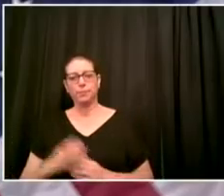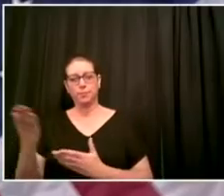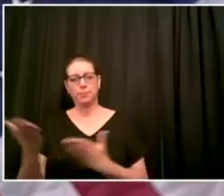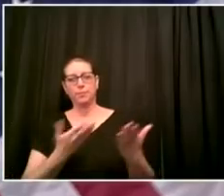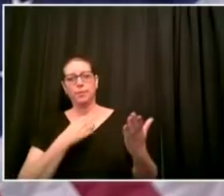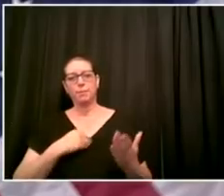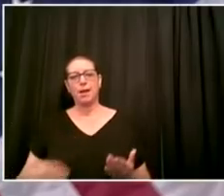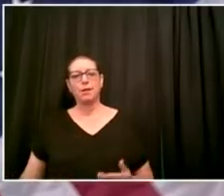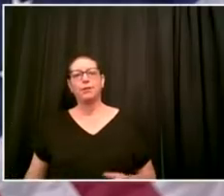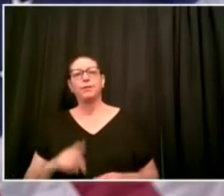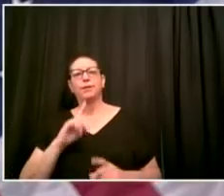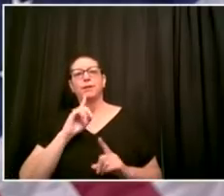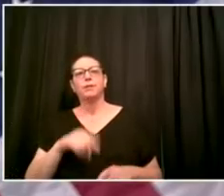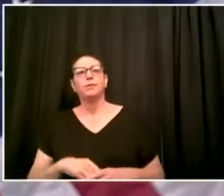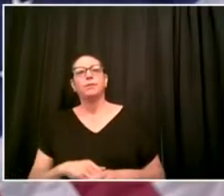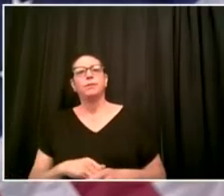Julia.